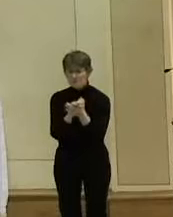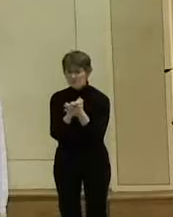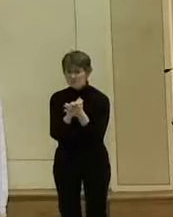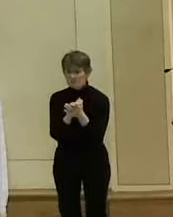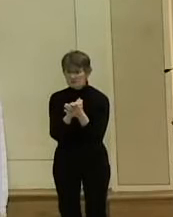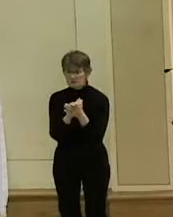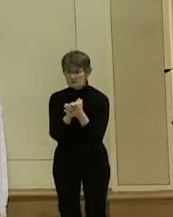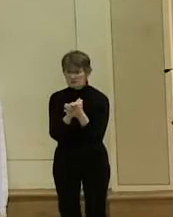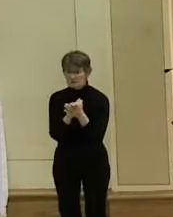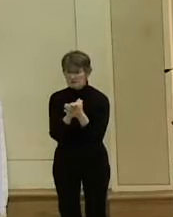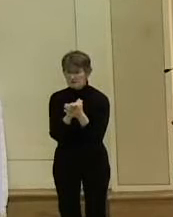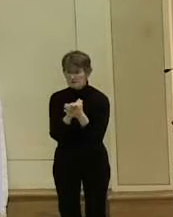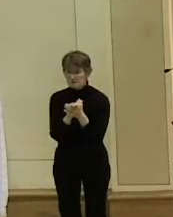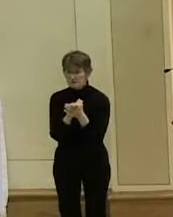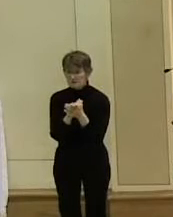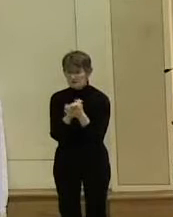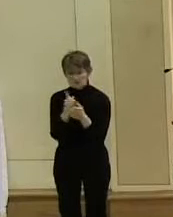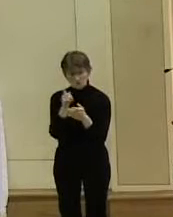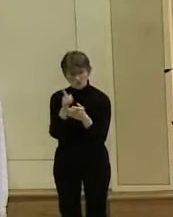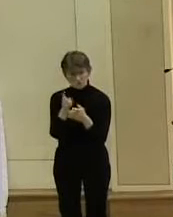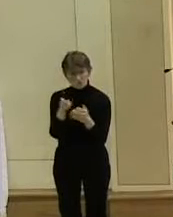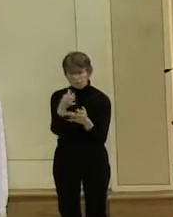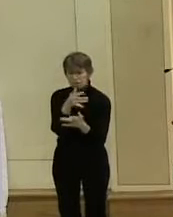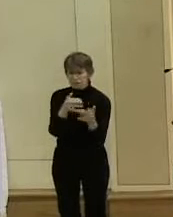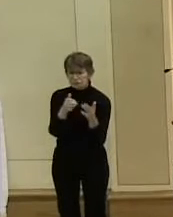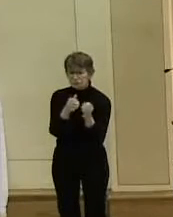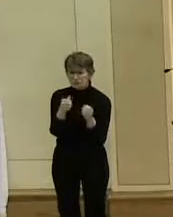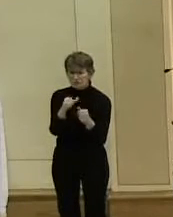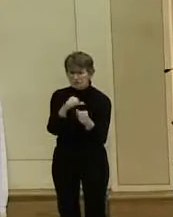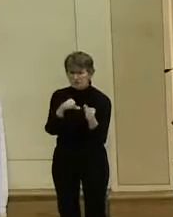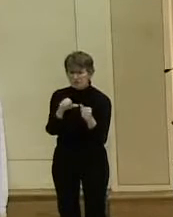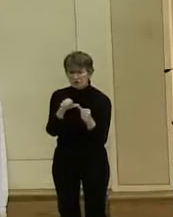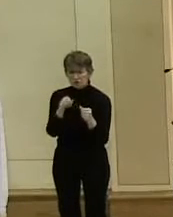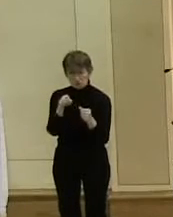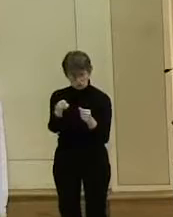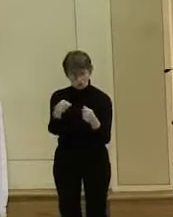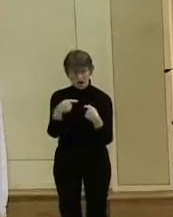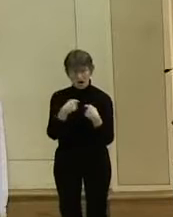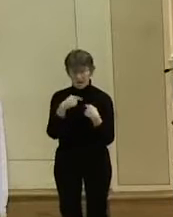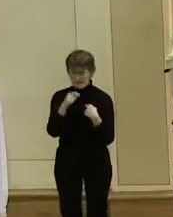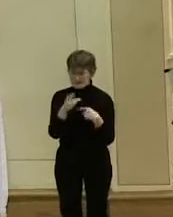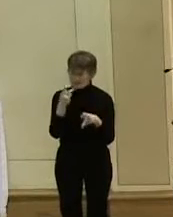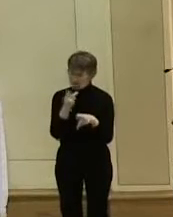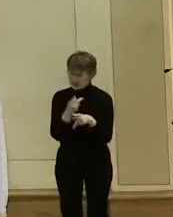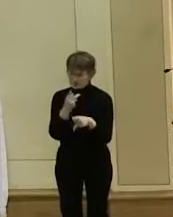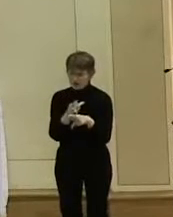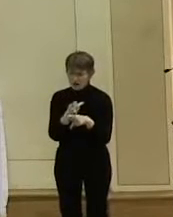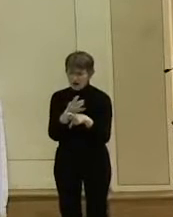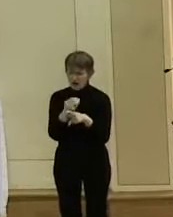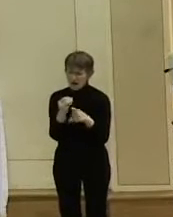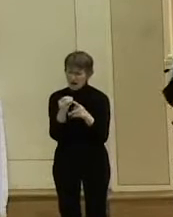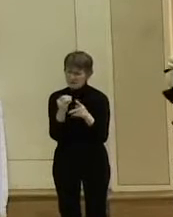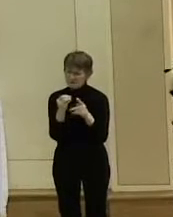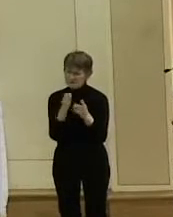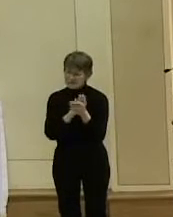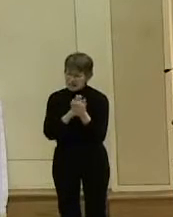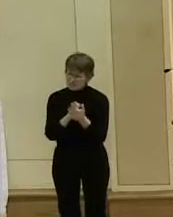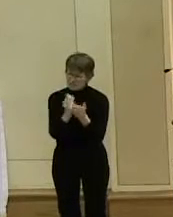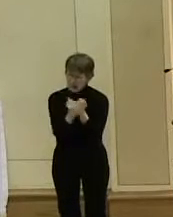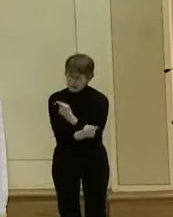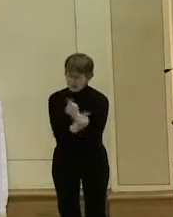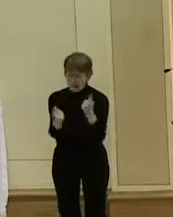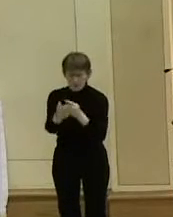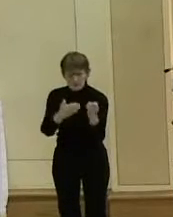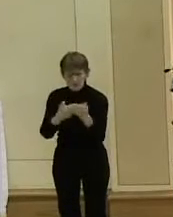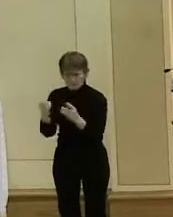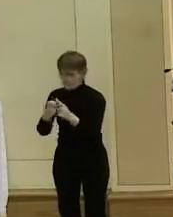they sitting in a pew by themselves? You and I have to be conscious to look after our people. I shared